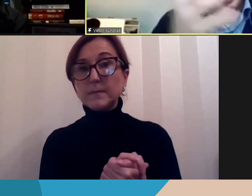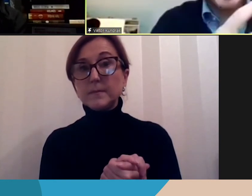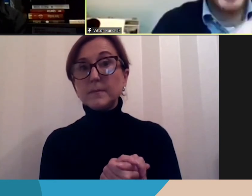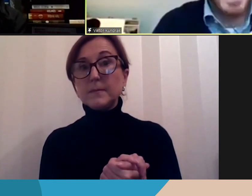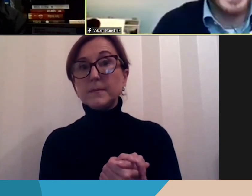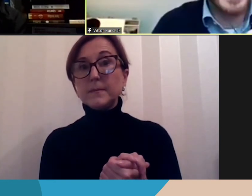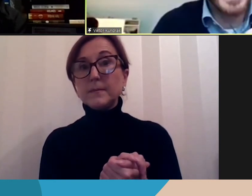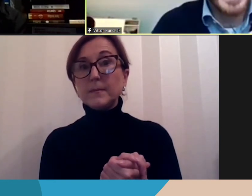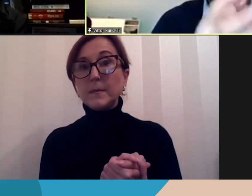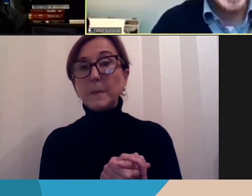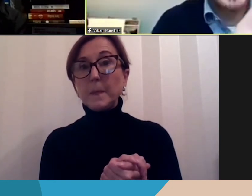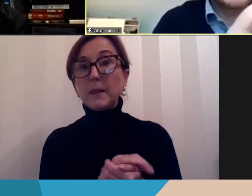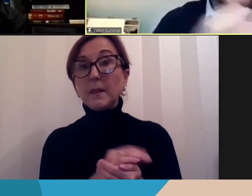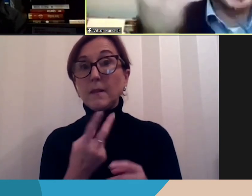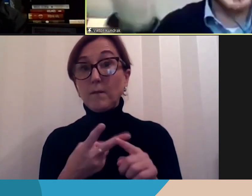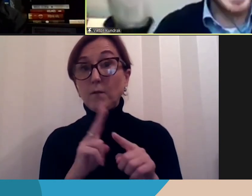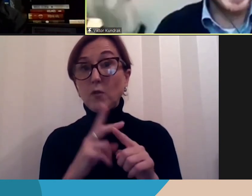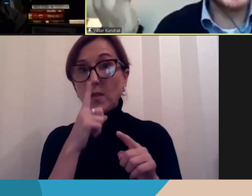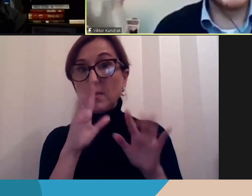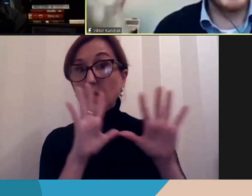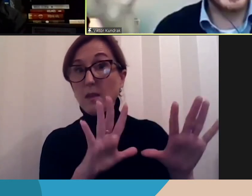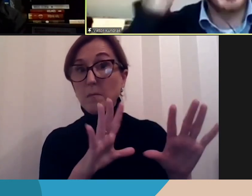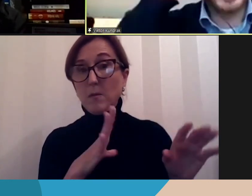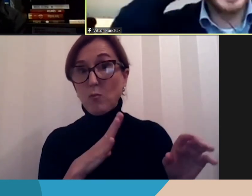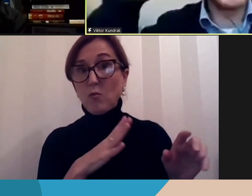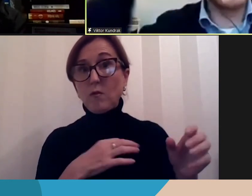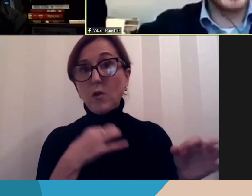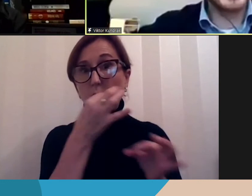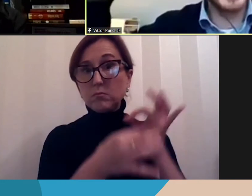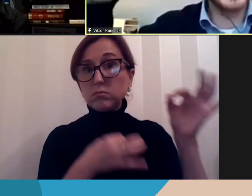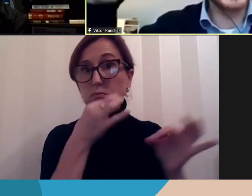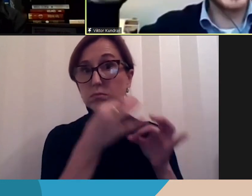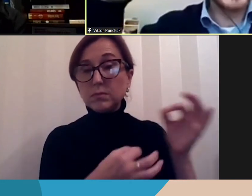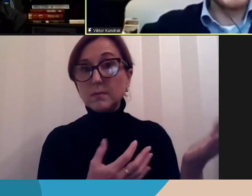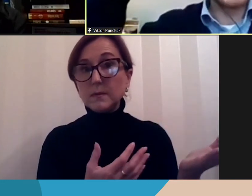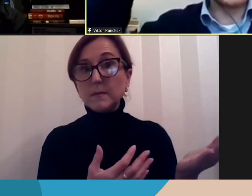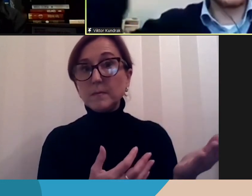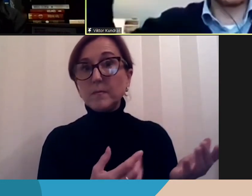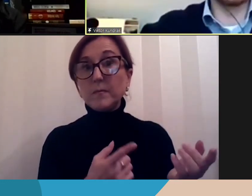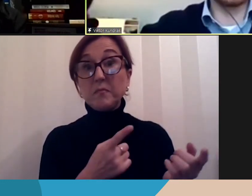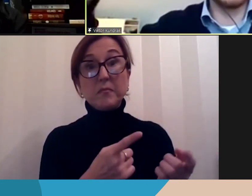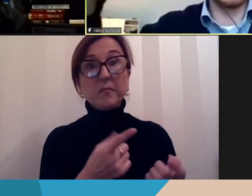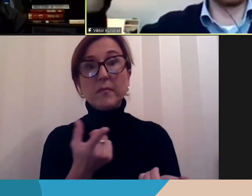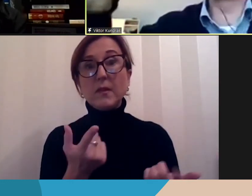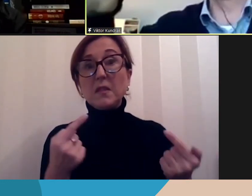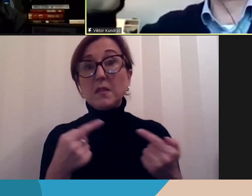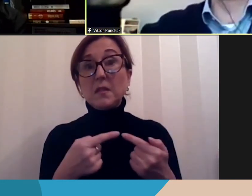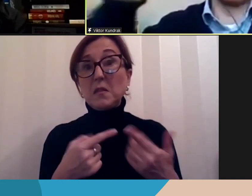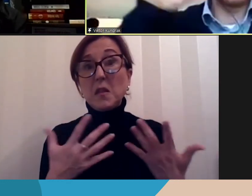And because of that, they didn't recognize the existence of a victim, because these offenses do